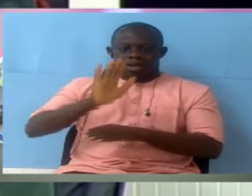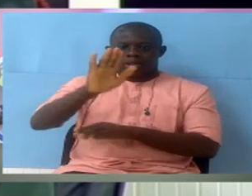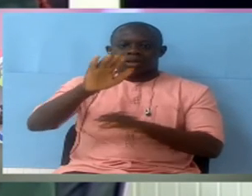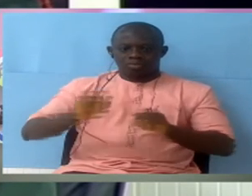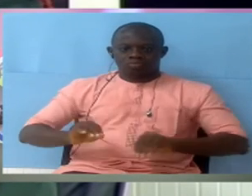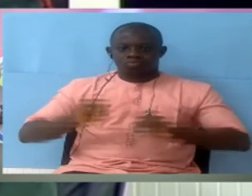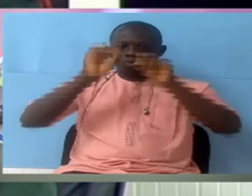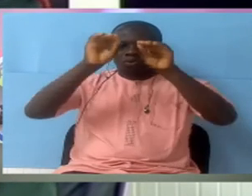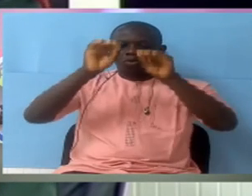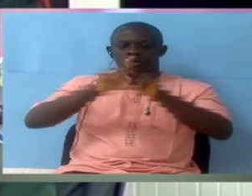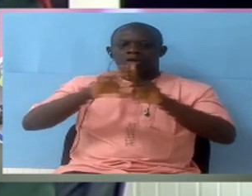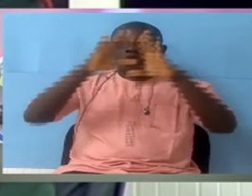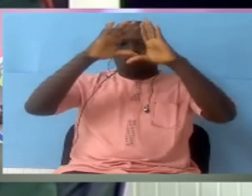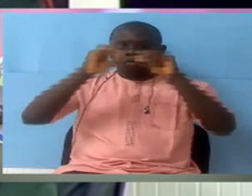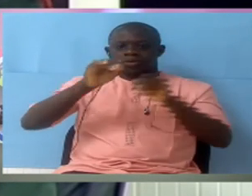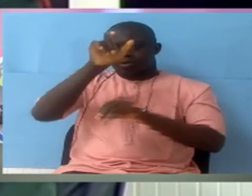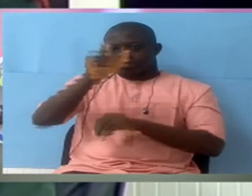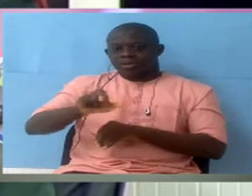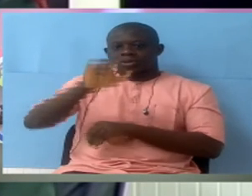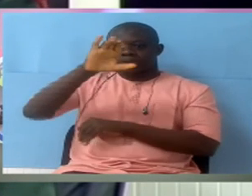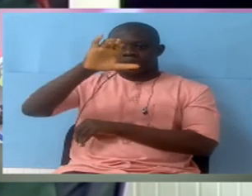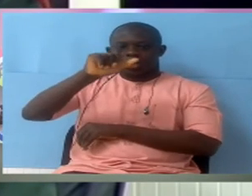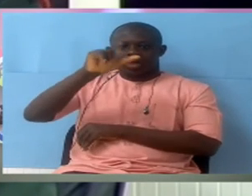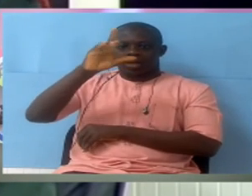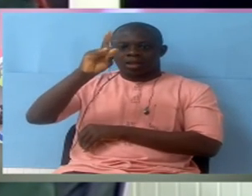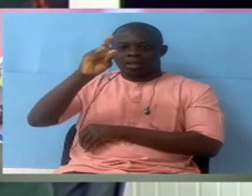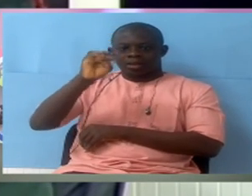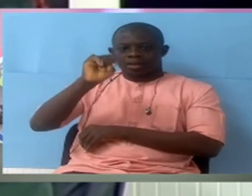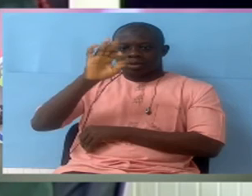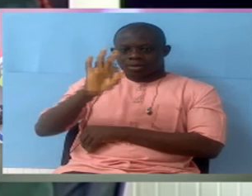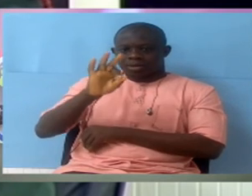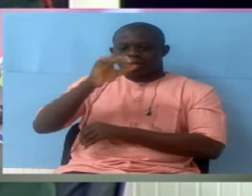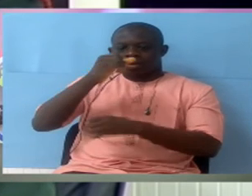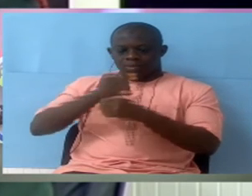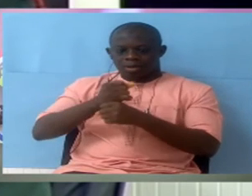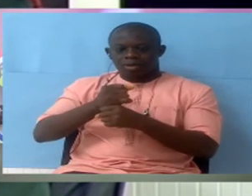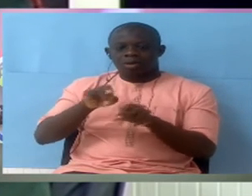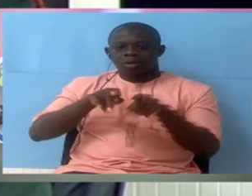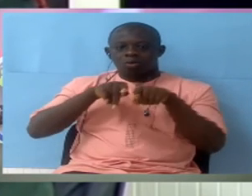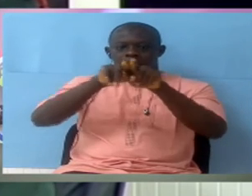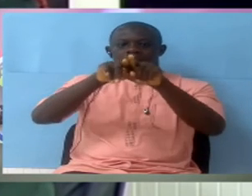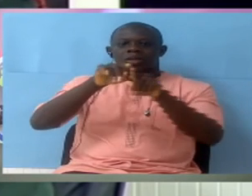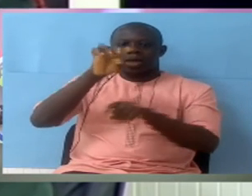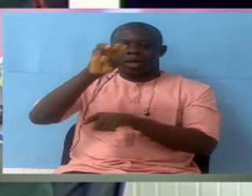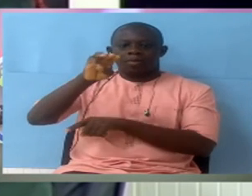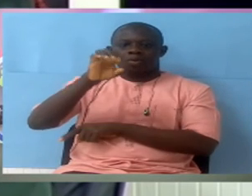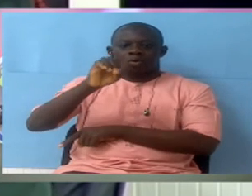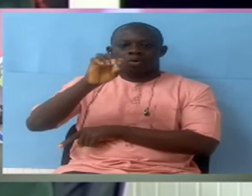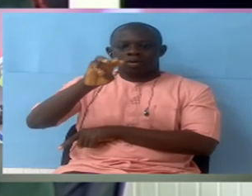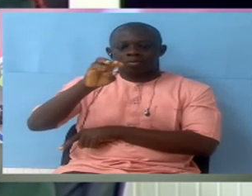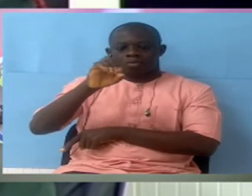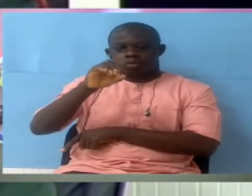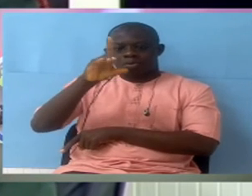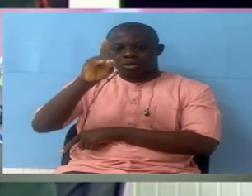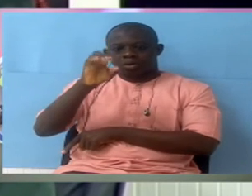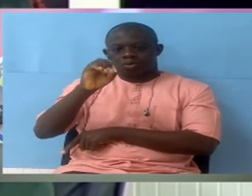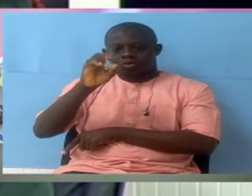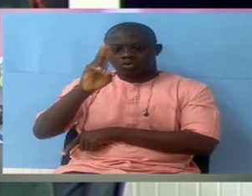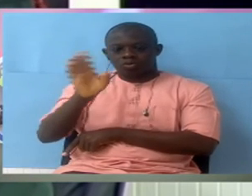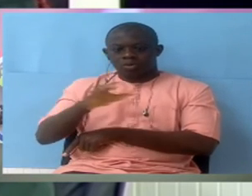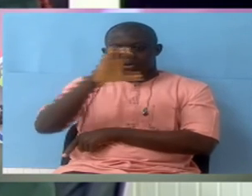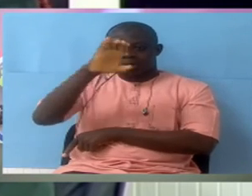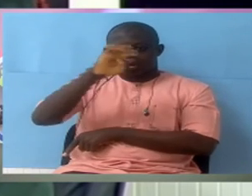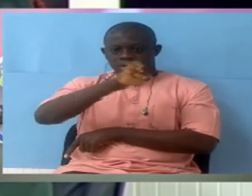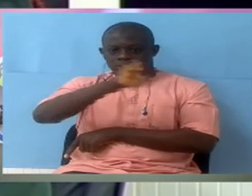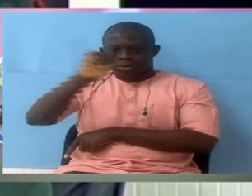officer cadet. Ci lañ yo kasuma mahama nak def ma officer cadet. With Momodou Cissé Ndiaye. Man ma ak Momodou